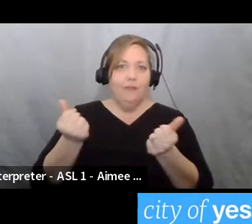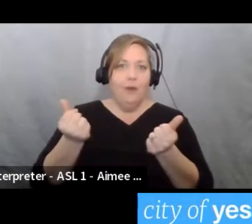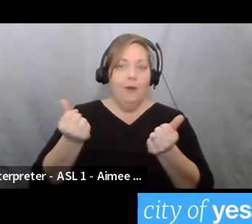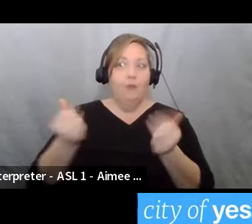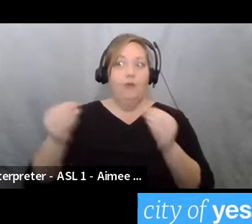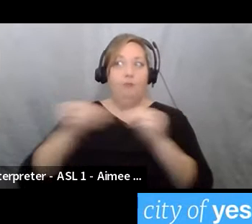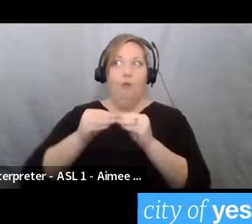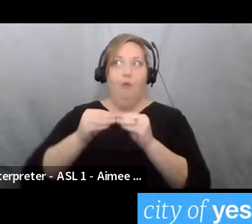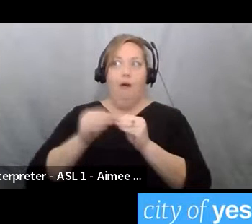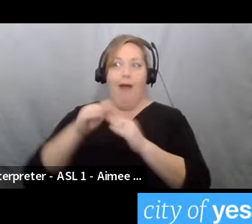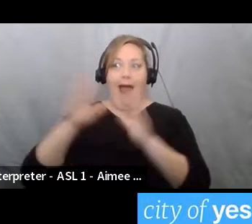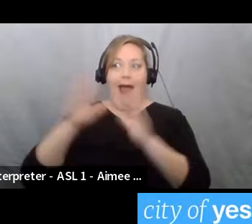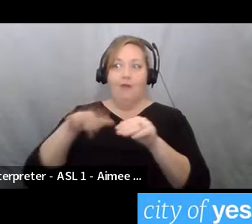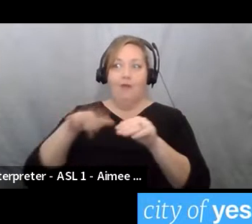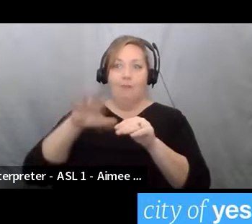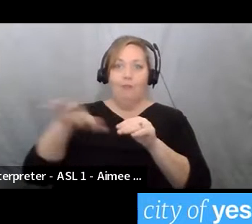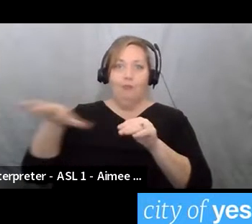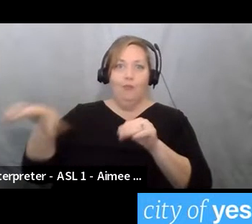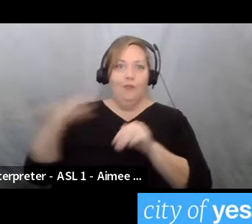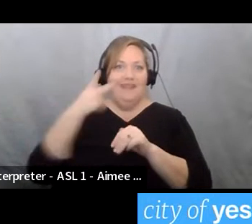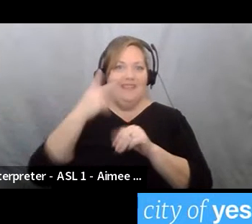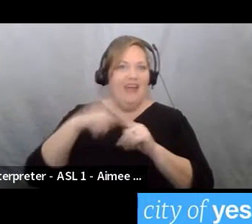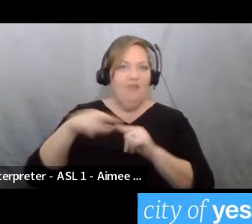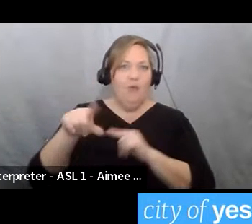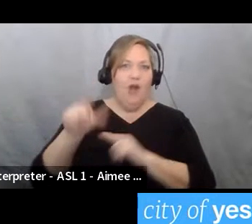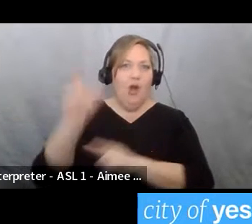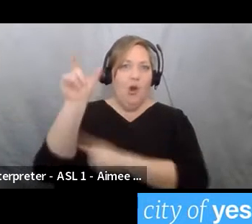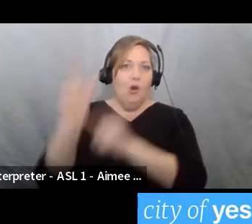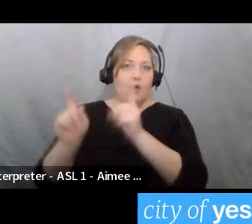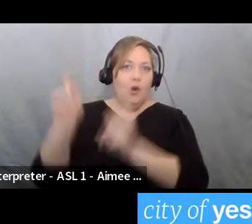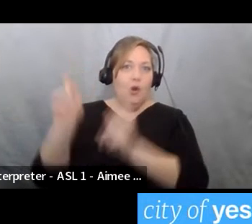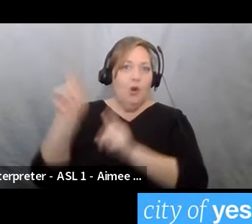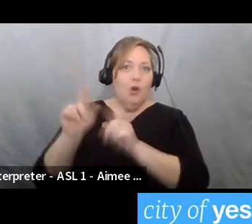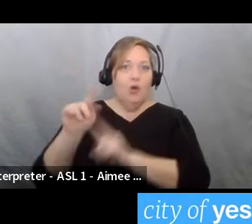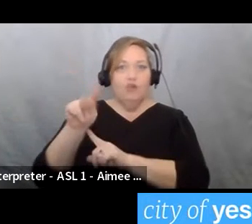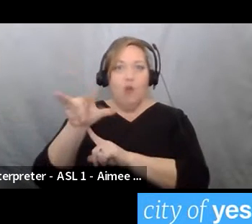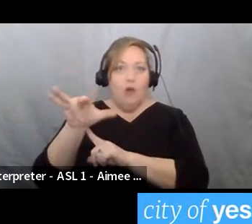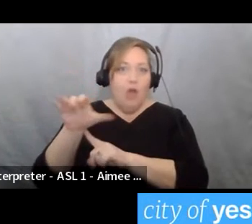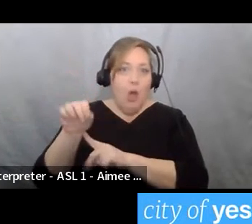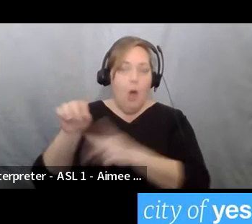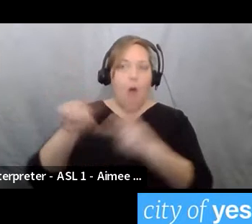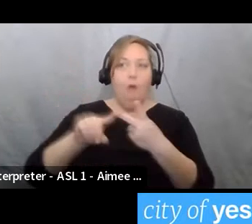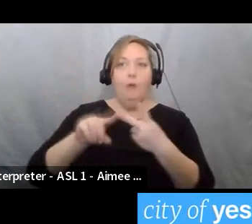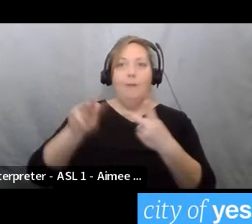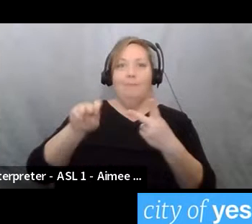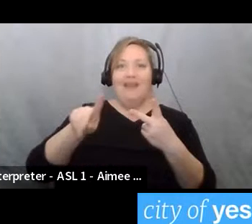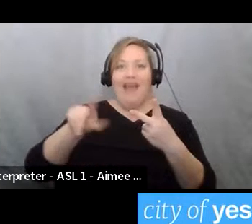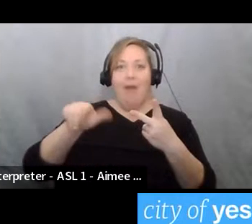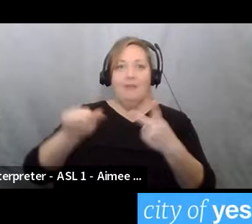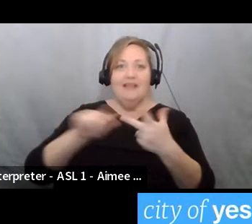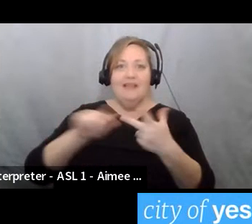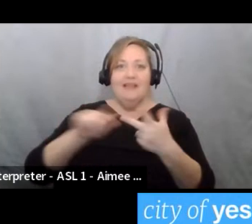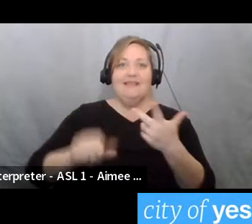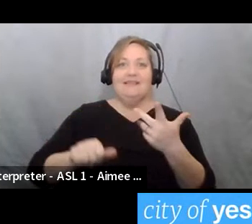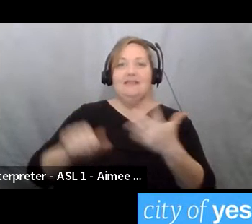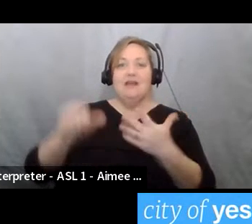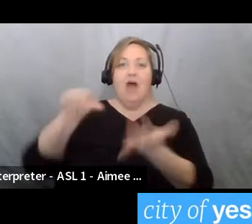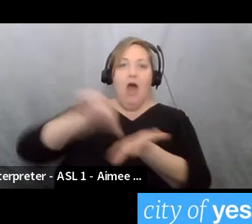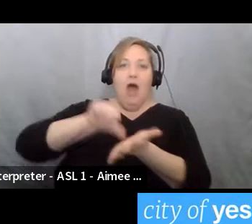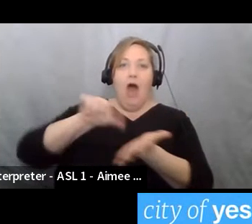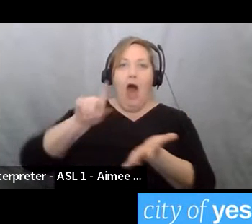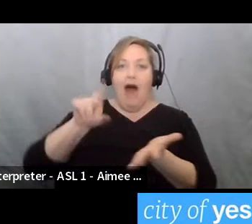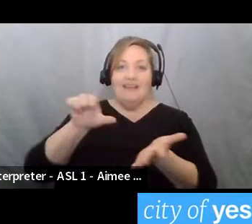housing. We see it everywhere. Tokyo and Minneapolis right now, Austin right now, is